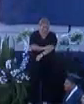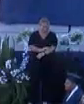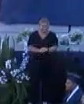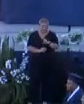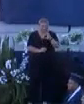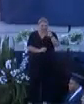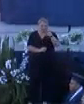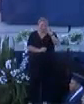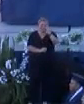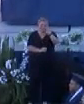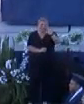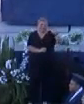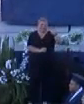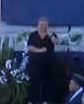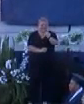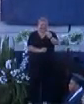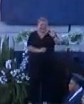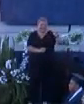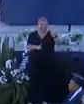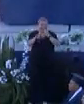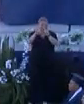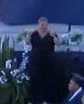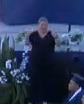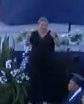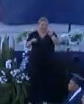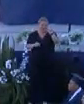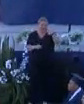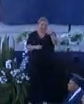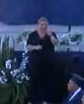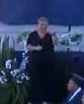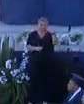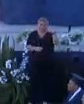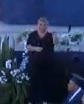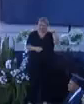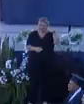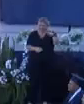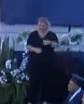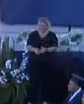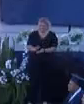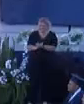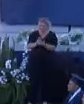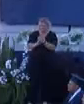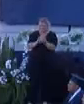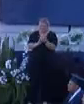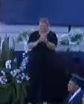Columbia Basin College Associate of Arts degree, SAGE.